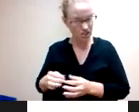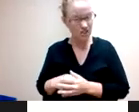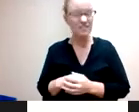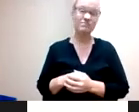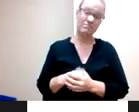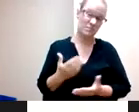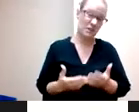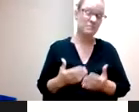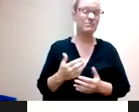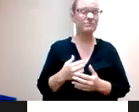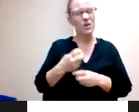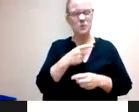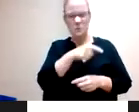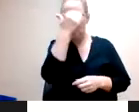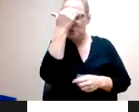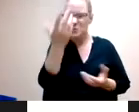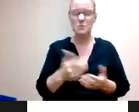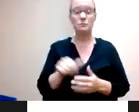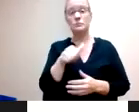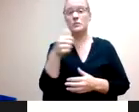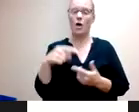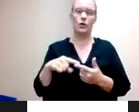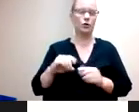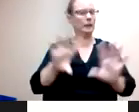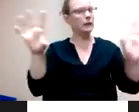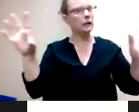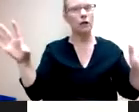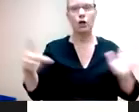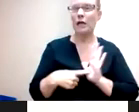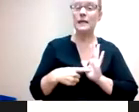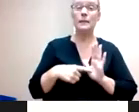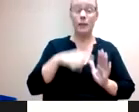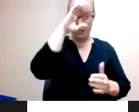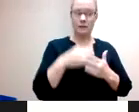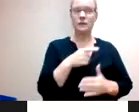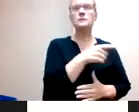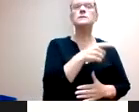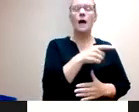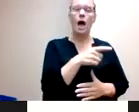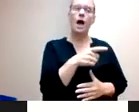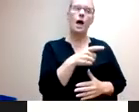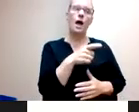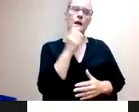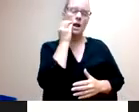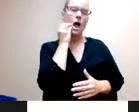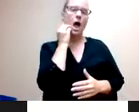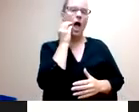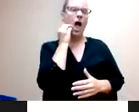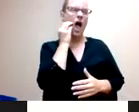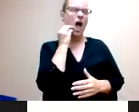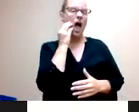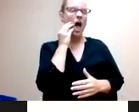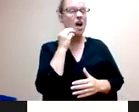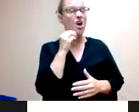had, this was very black and white, where the son had caused a life-threatening brain injury to